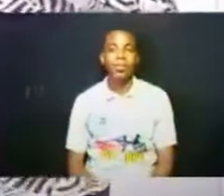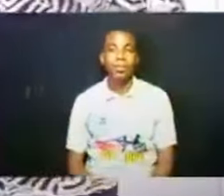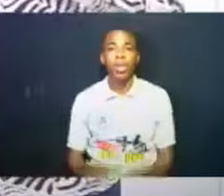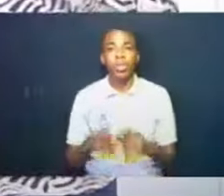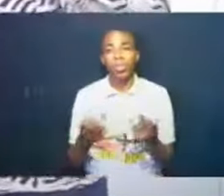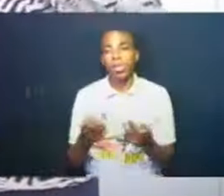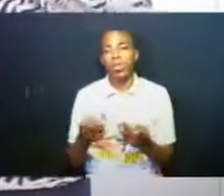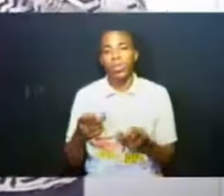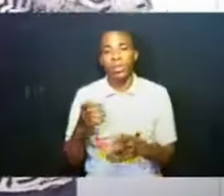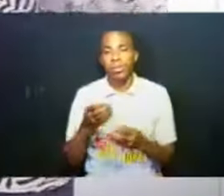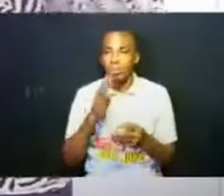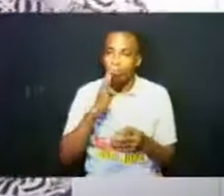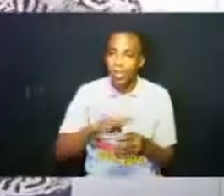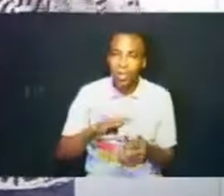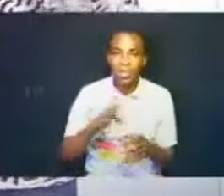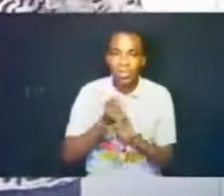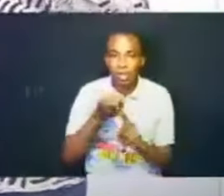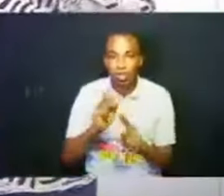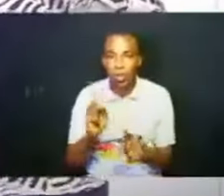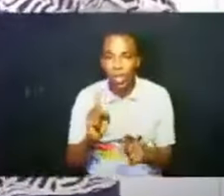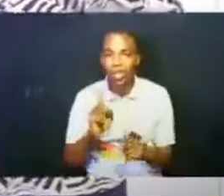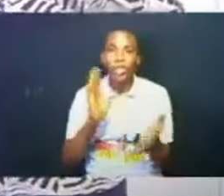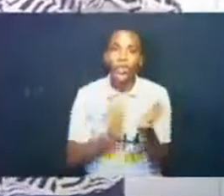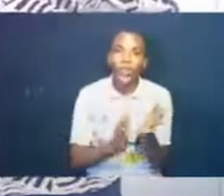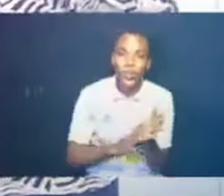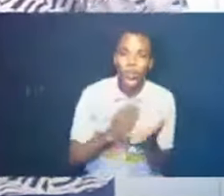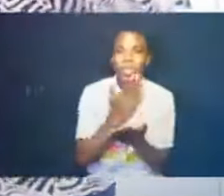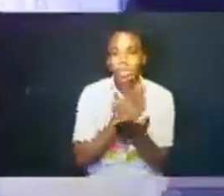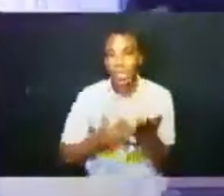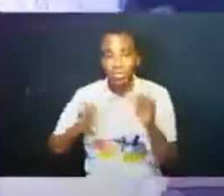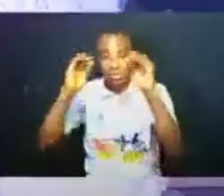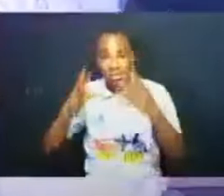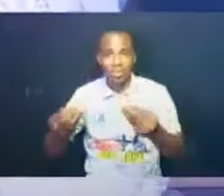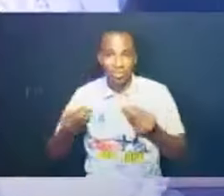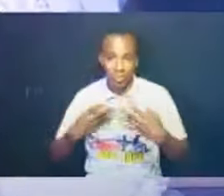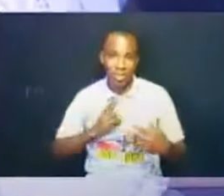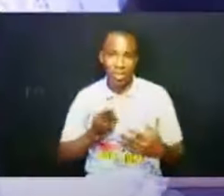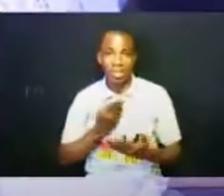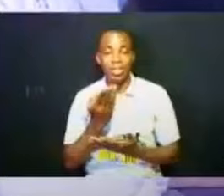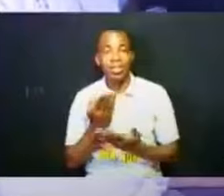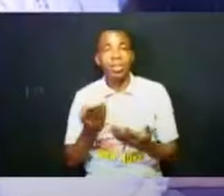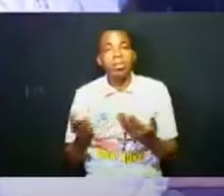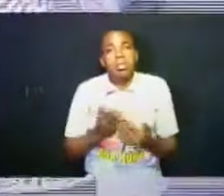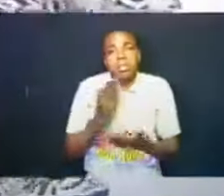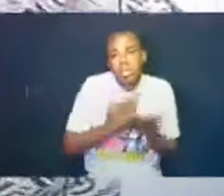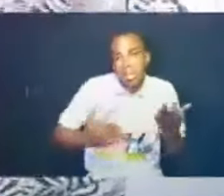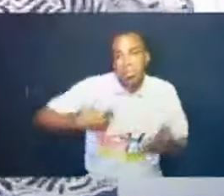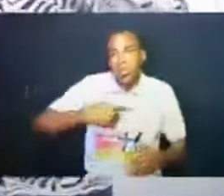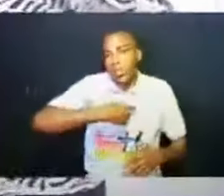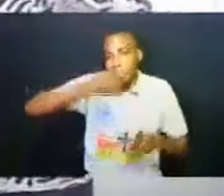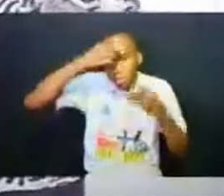gather some from school, some from our teachers, some from what we learn.